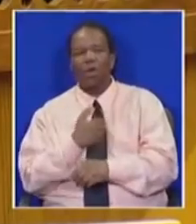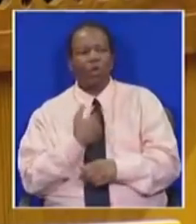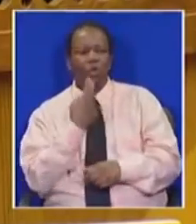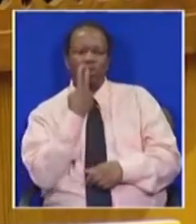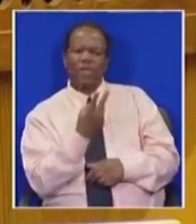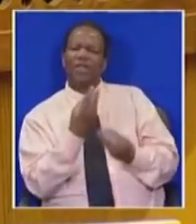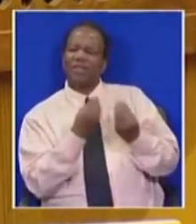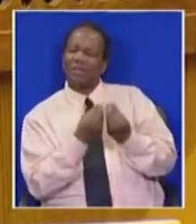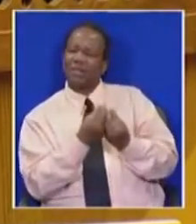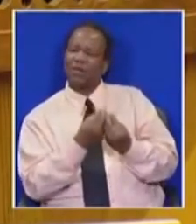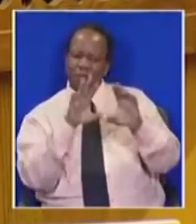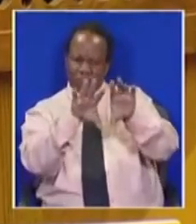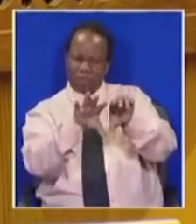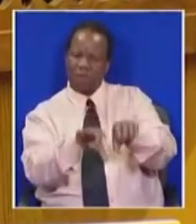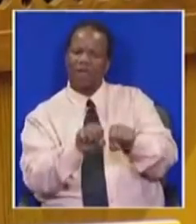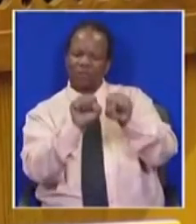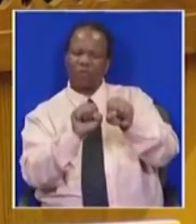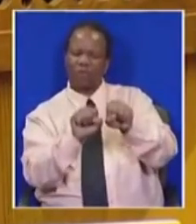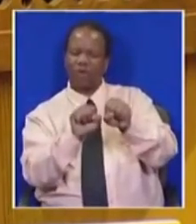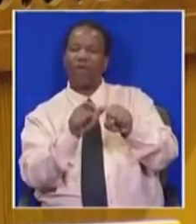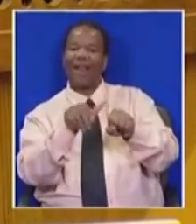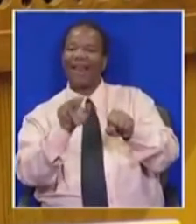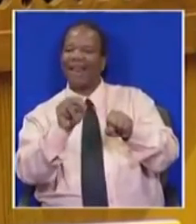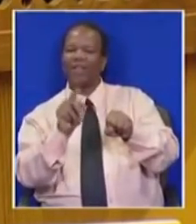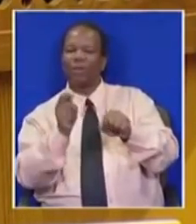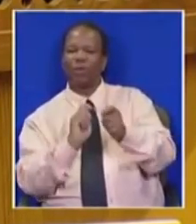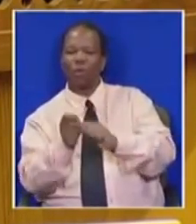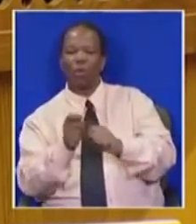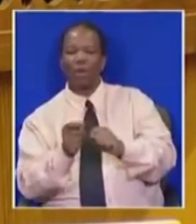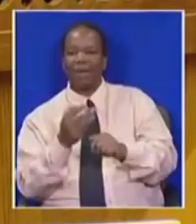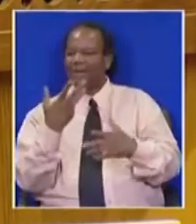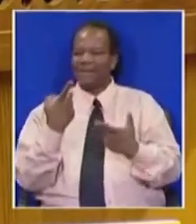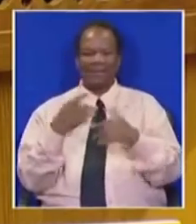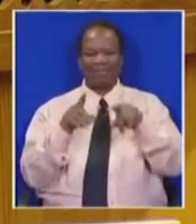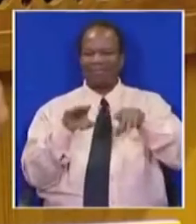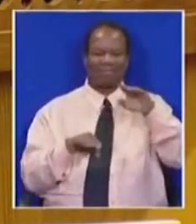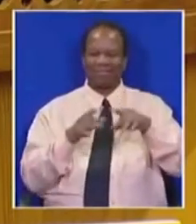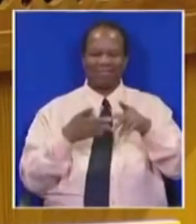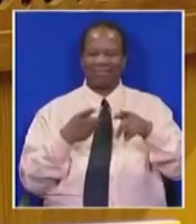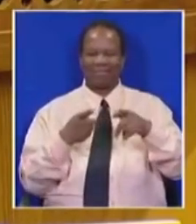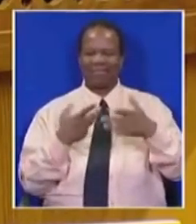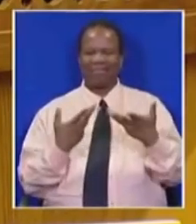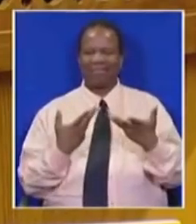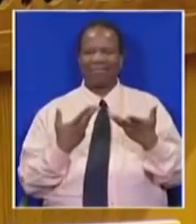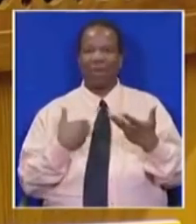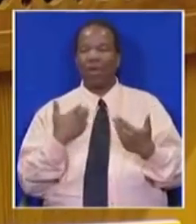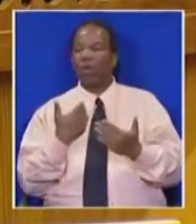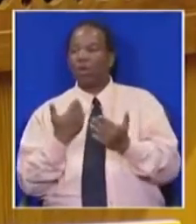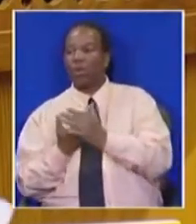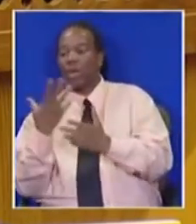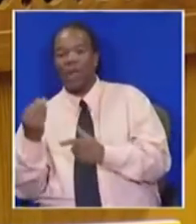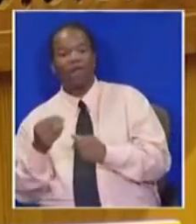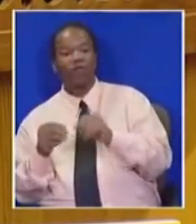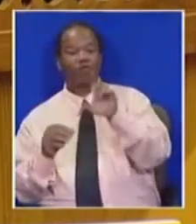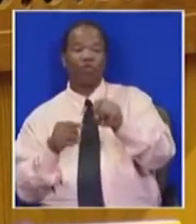compensation is incompatible with a growing, flourishing economy. You can have one or the other, but you